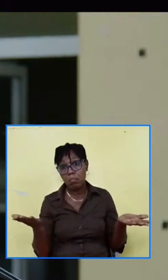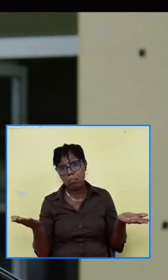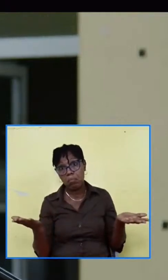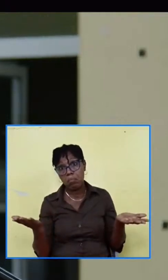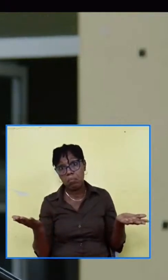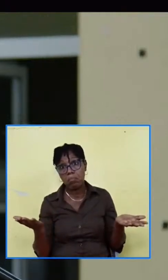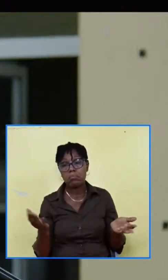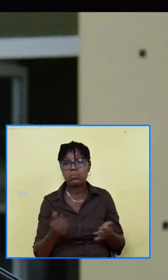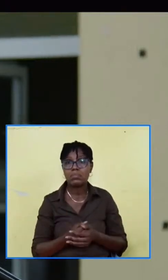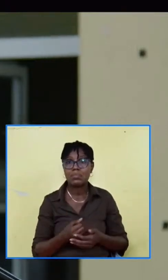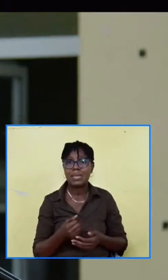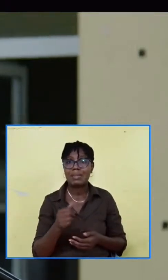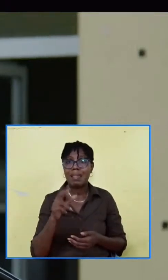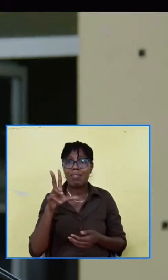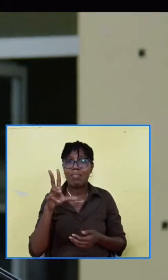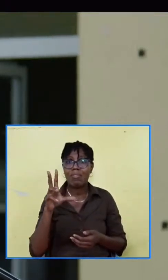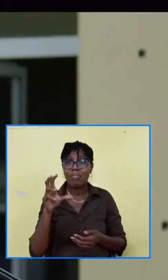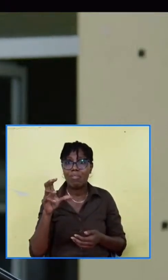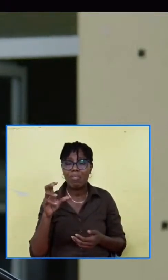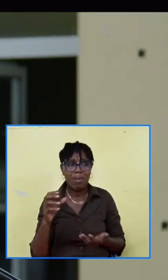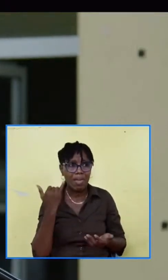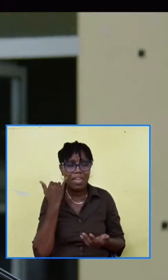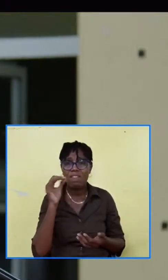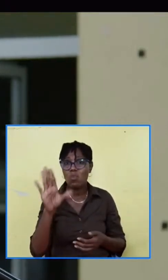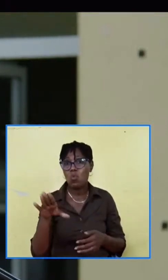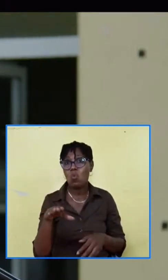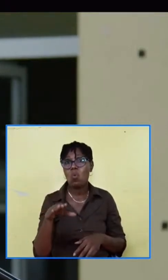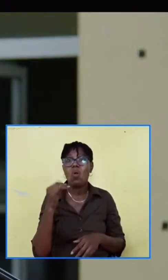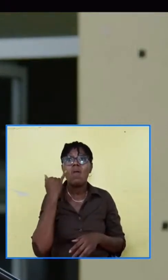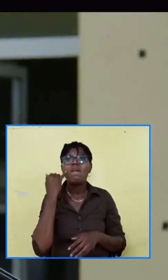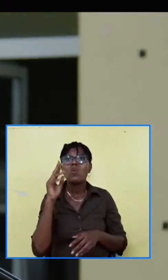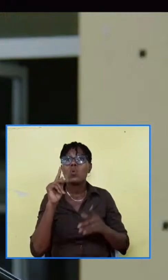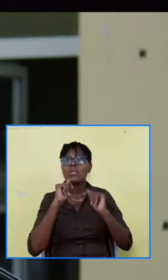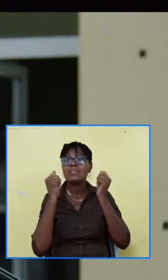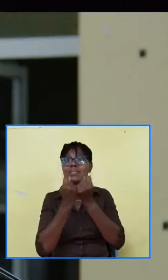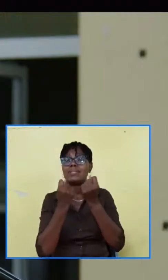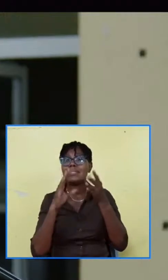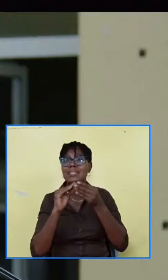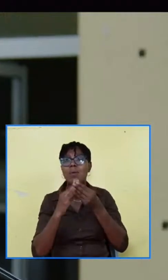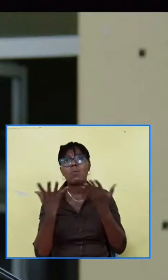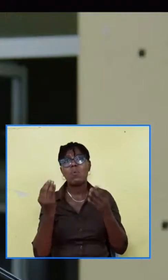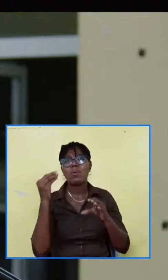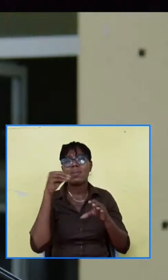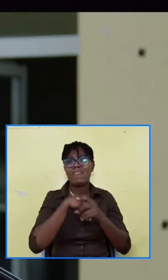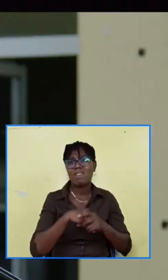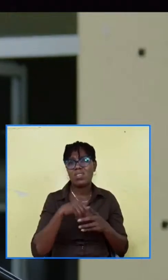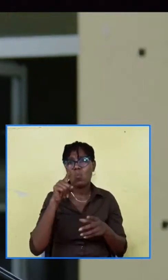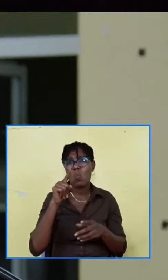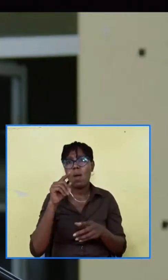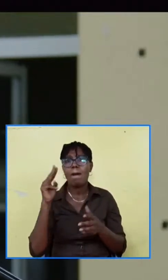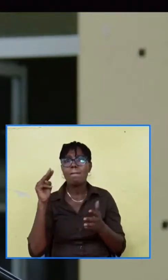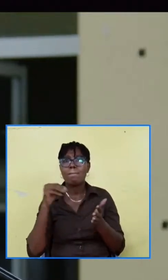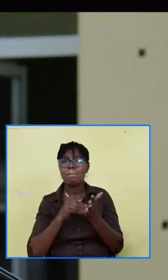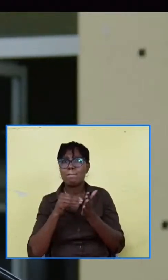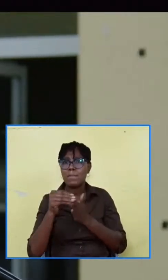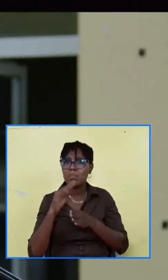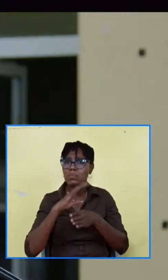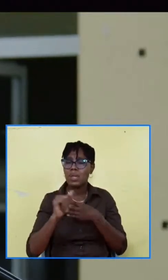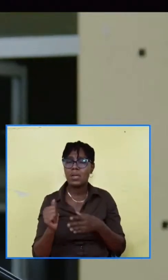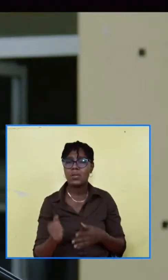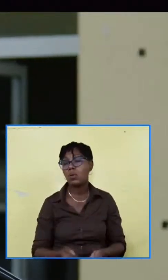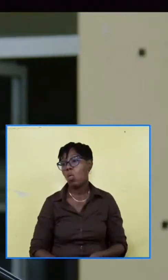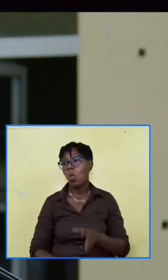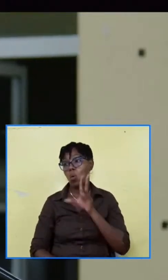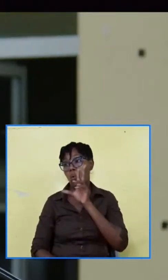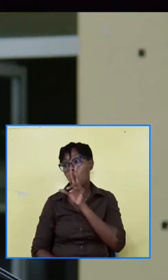$1 million in Tesla, what happens there? You'll get a no. And it's just interesting how the consumerism is